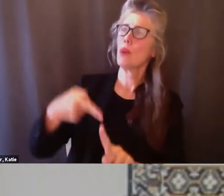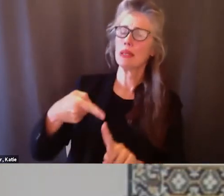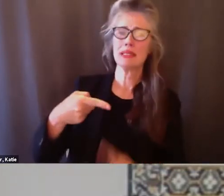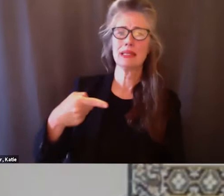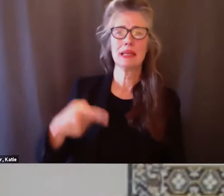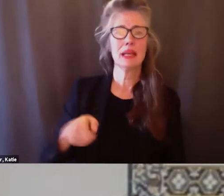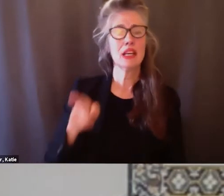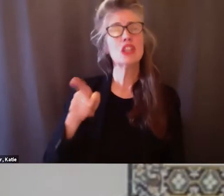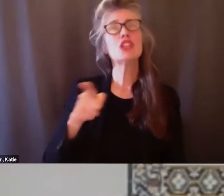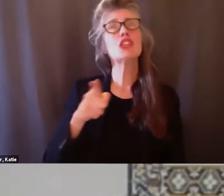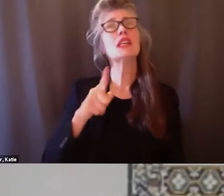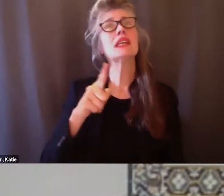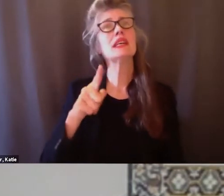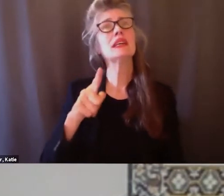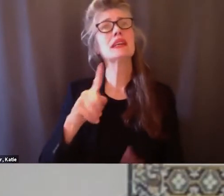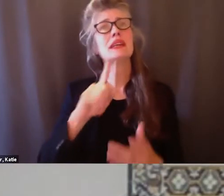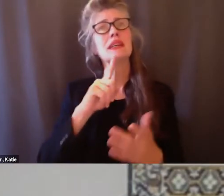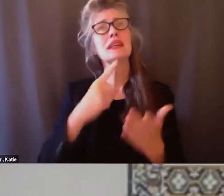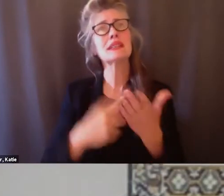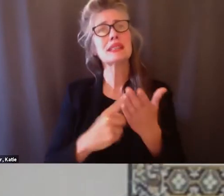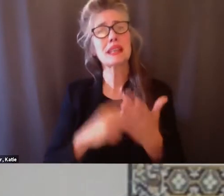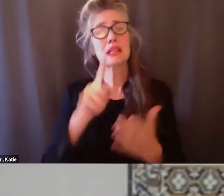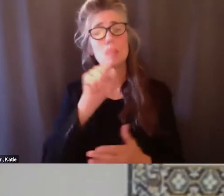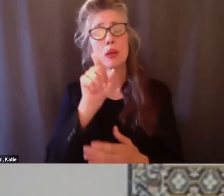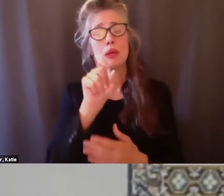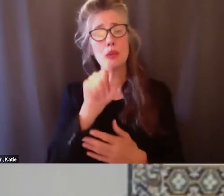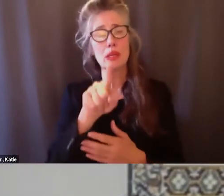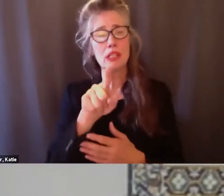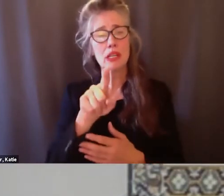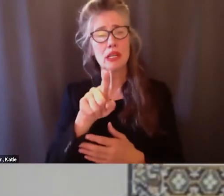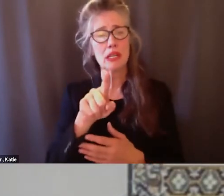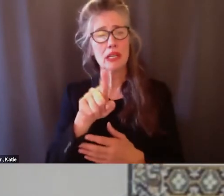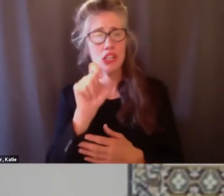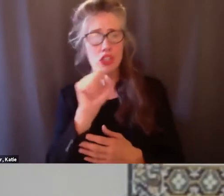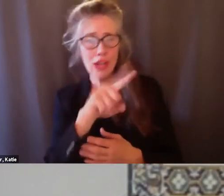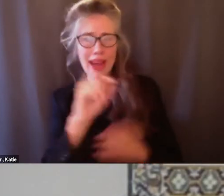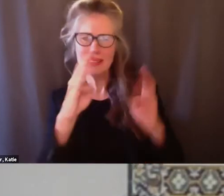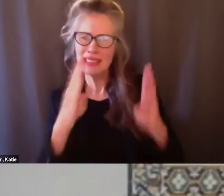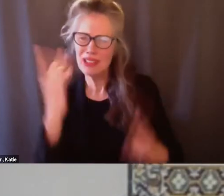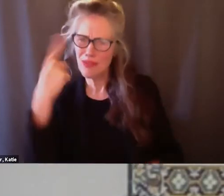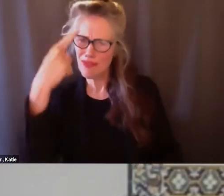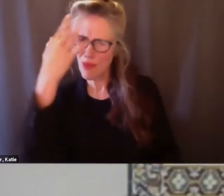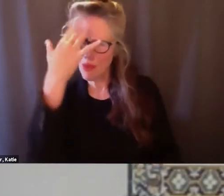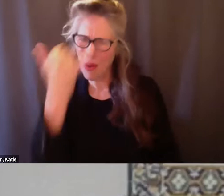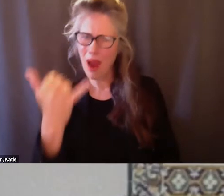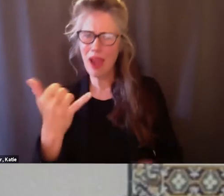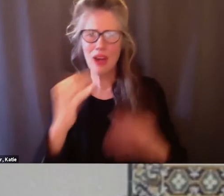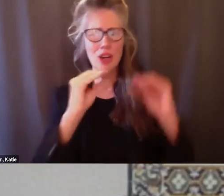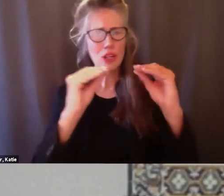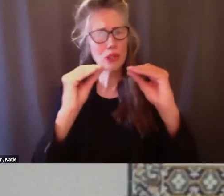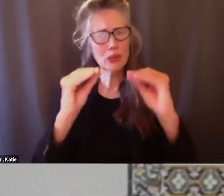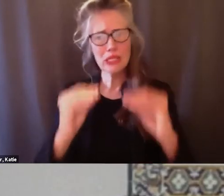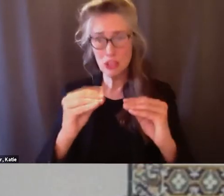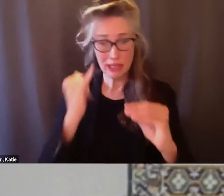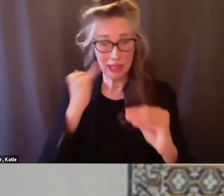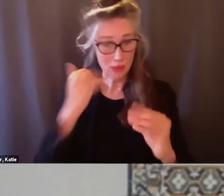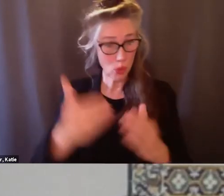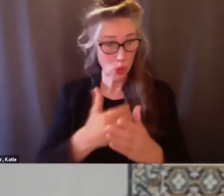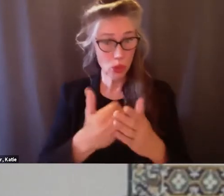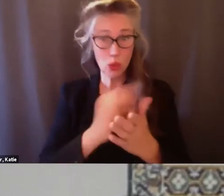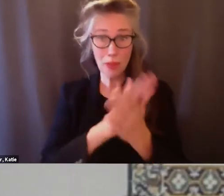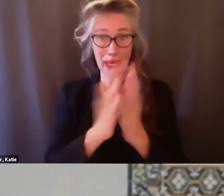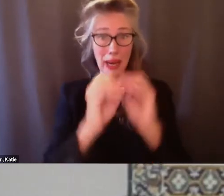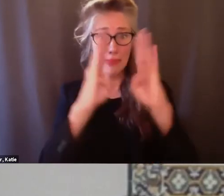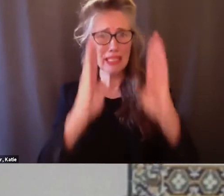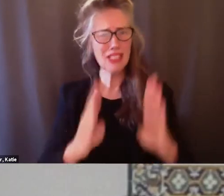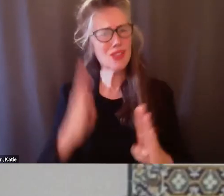I think she had a question about, she asked teachers, why are you teaching? New teachers, why are you teaching? Or even perhaps those who